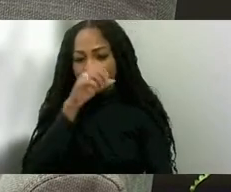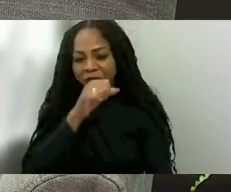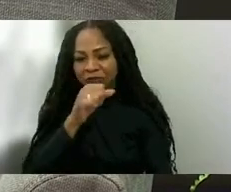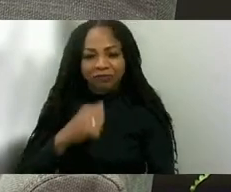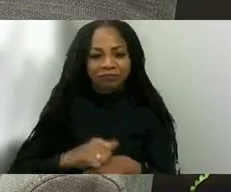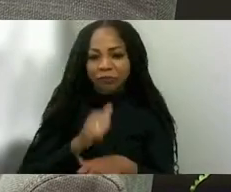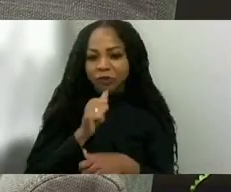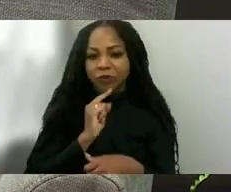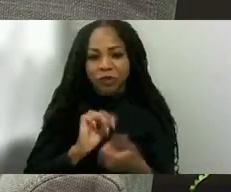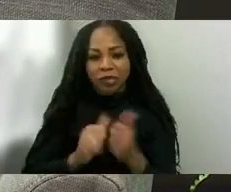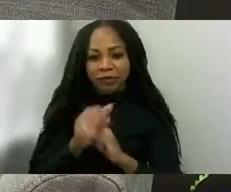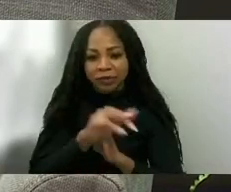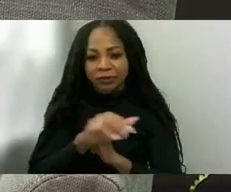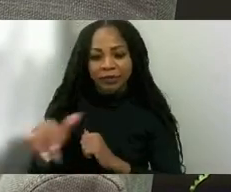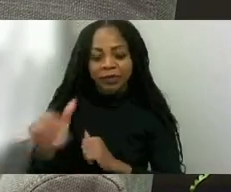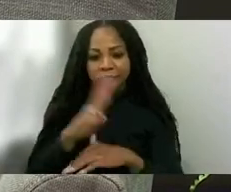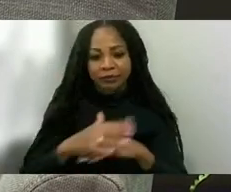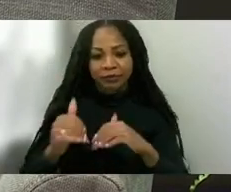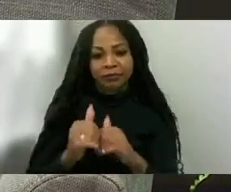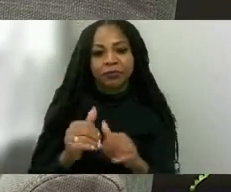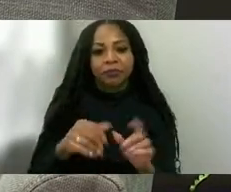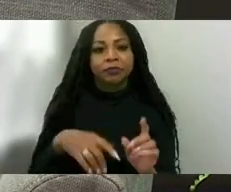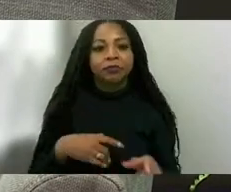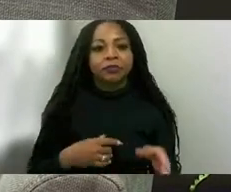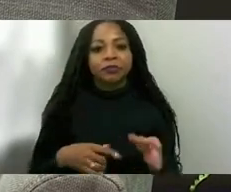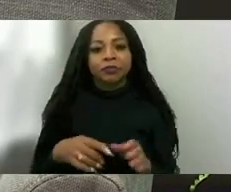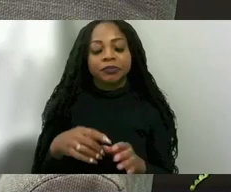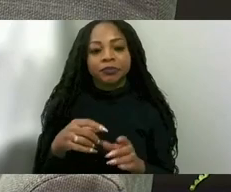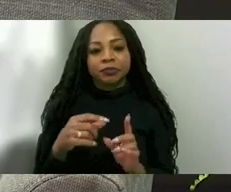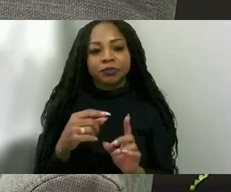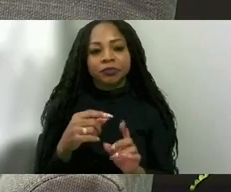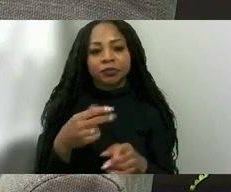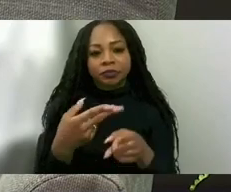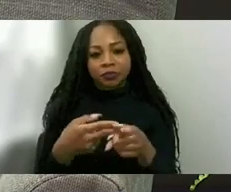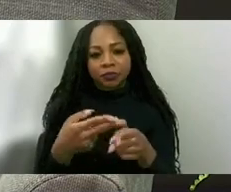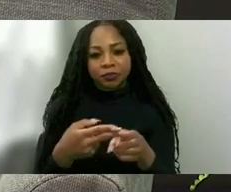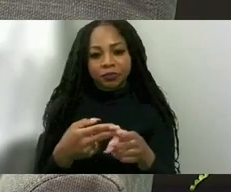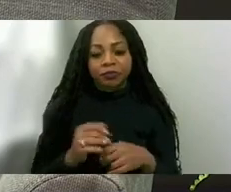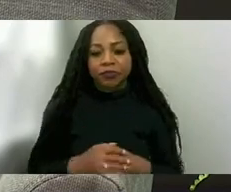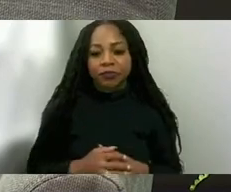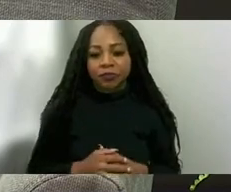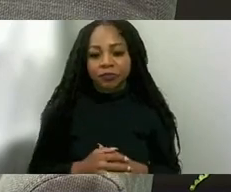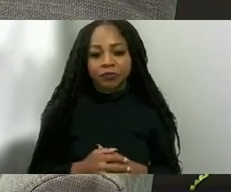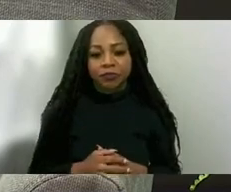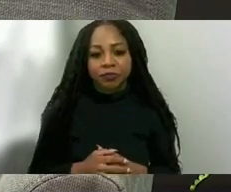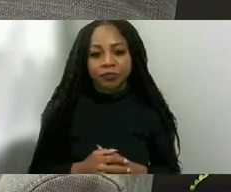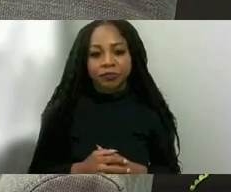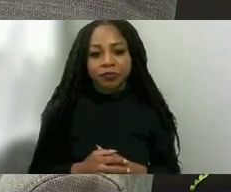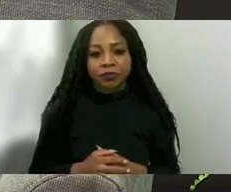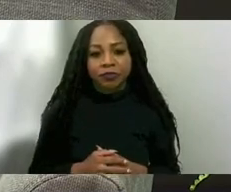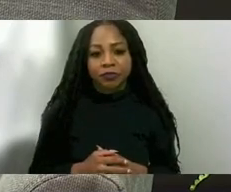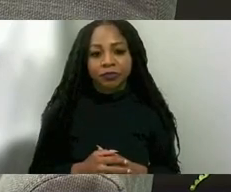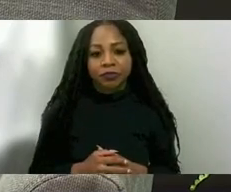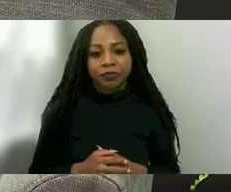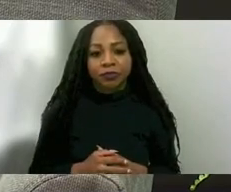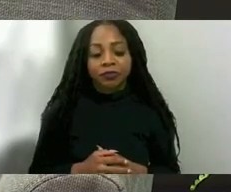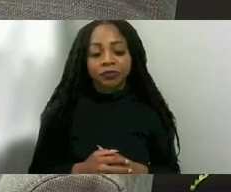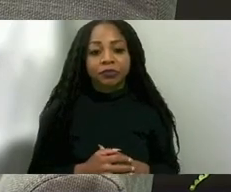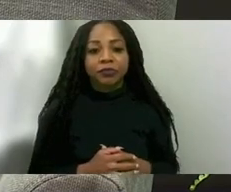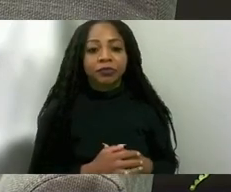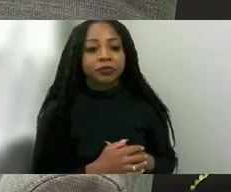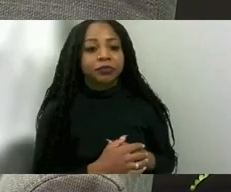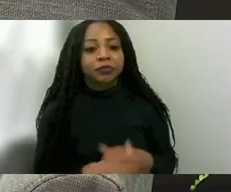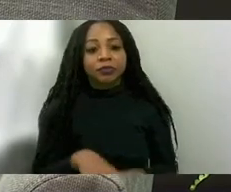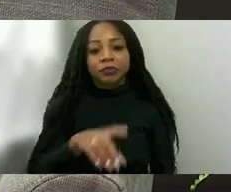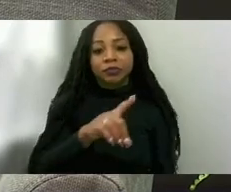Susan. And when I was invited by Dr. Andrea